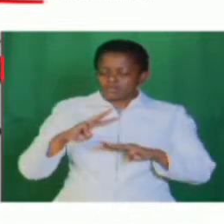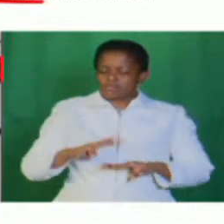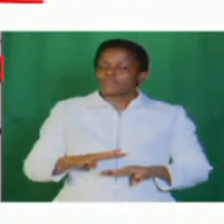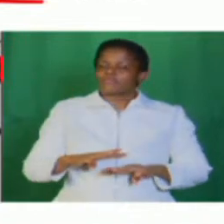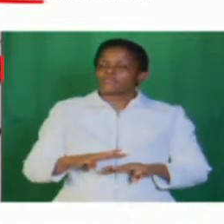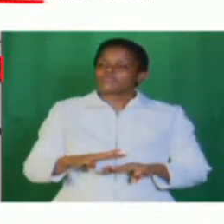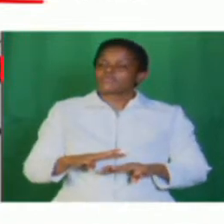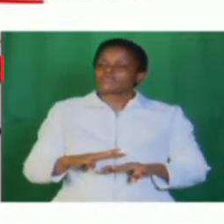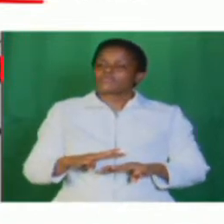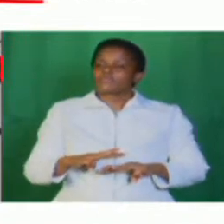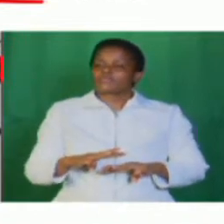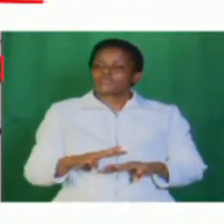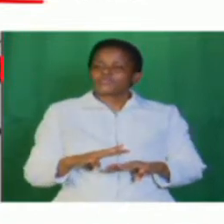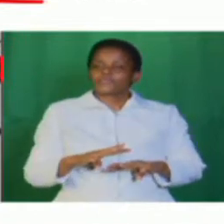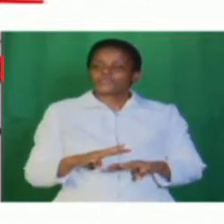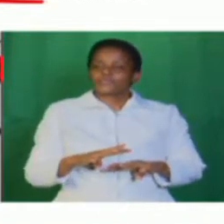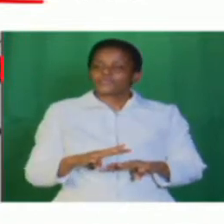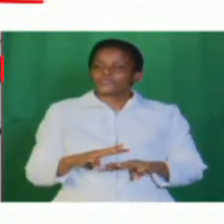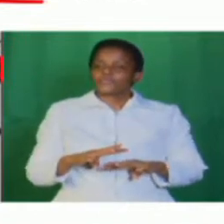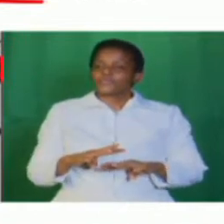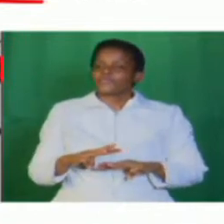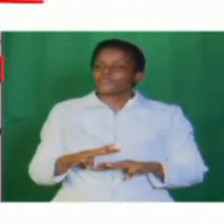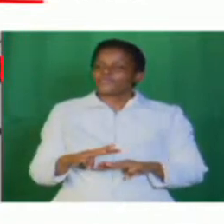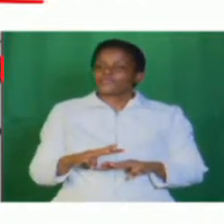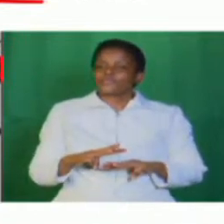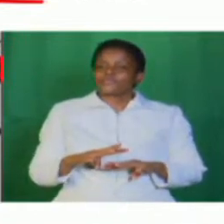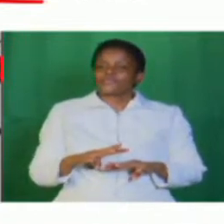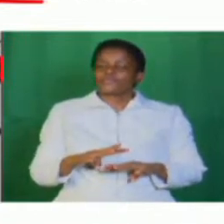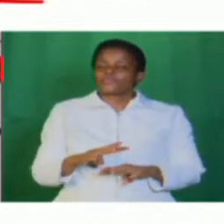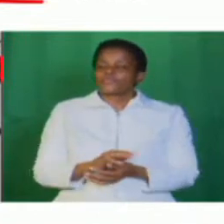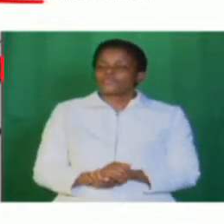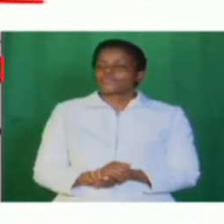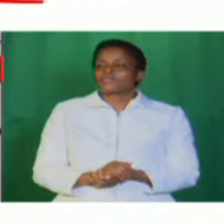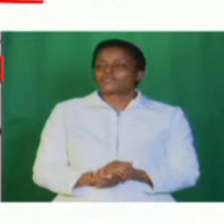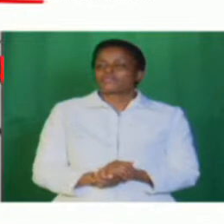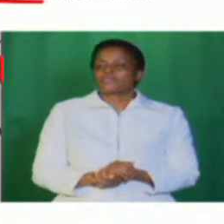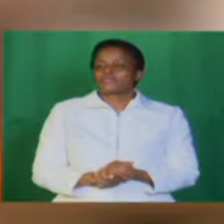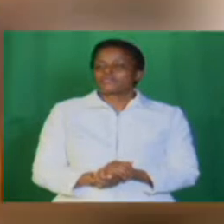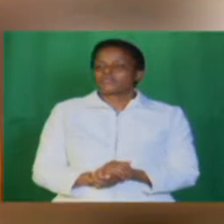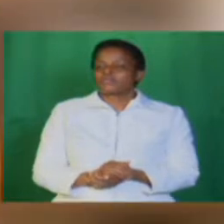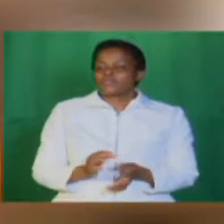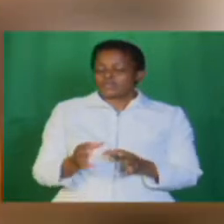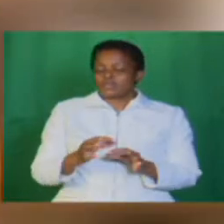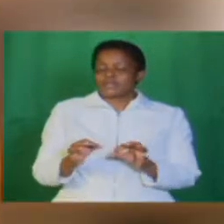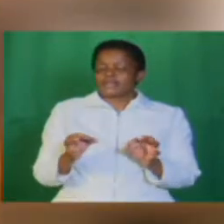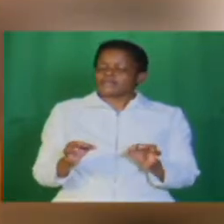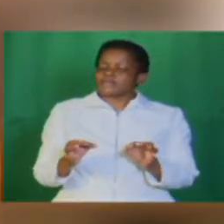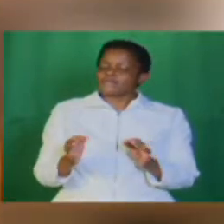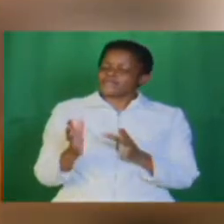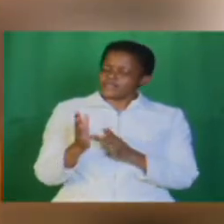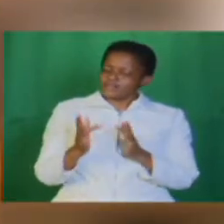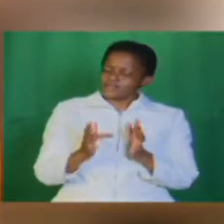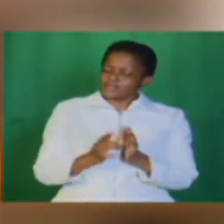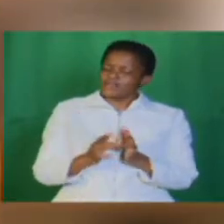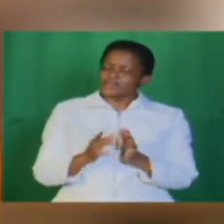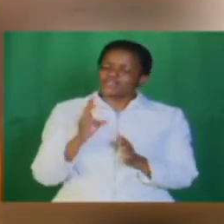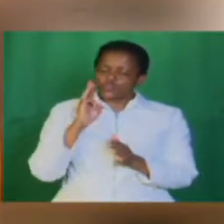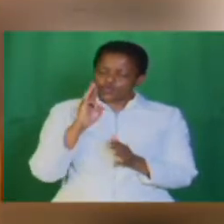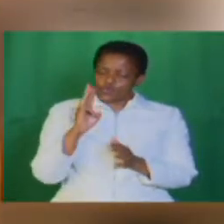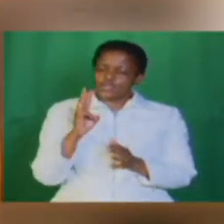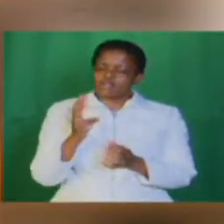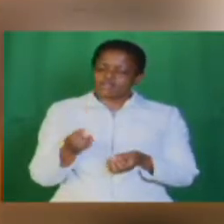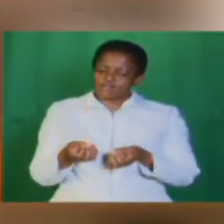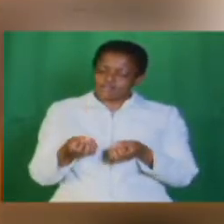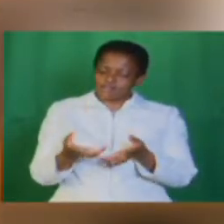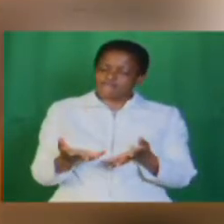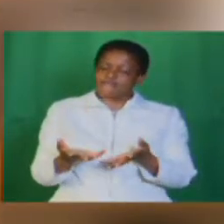So he sent them the promise of the Holy Spirit. That was a gift that Jesus Christ was going to leave his